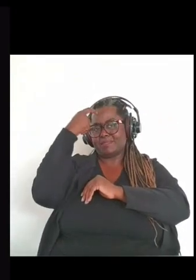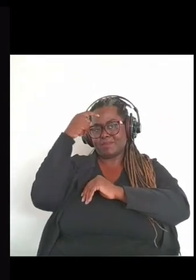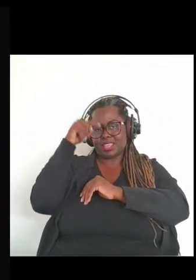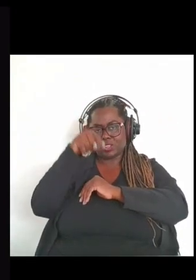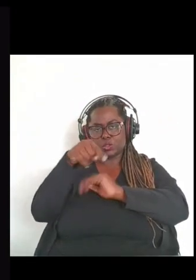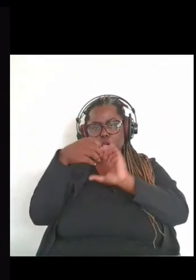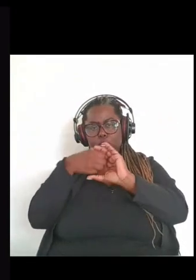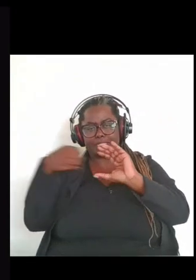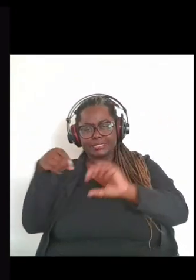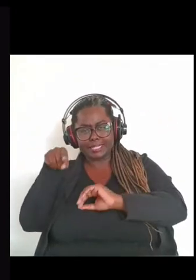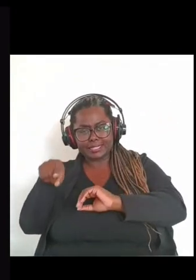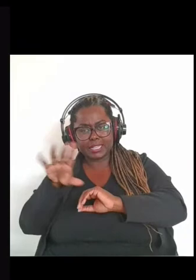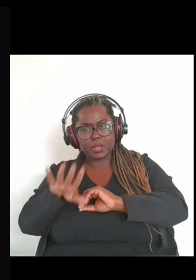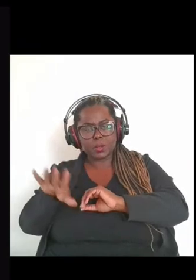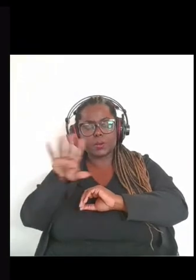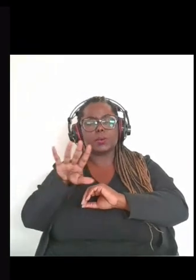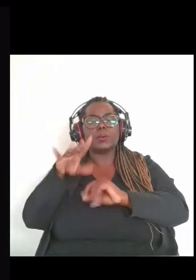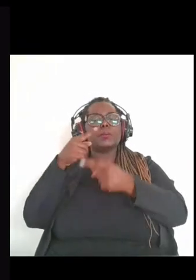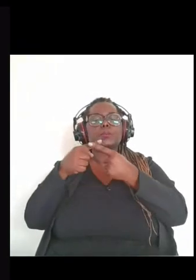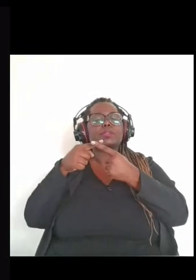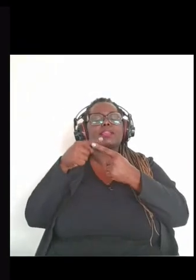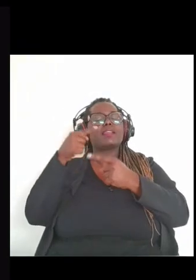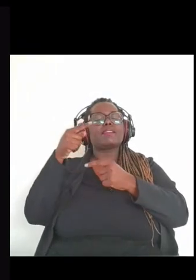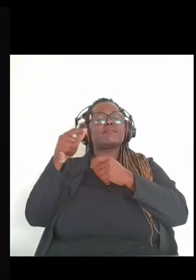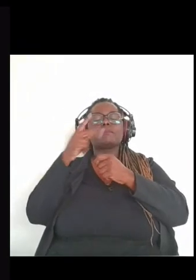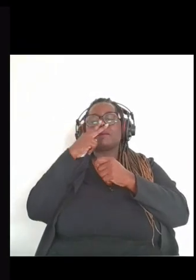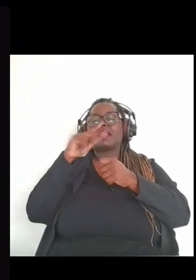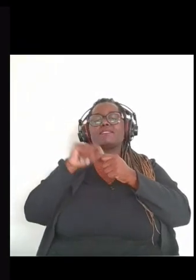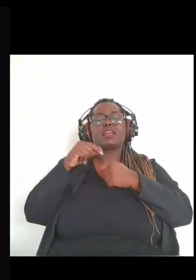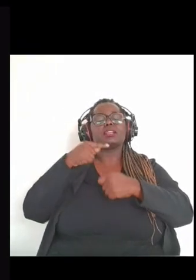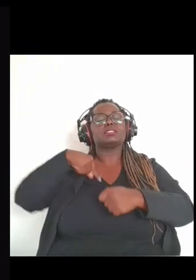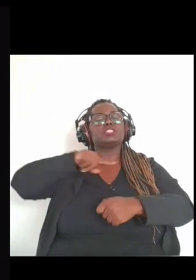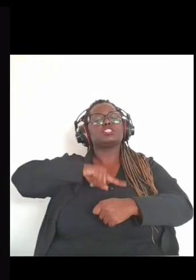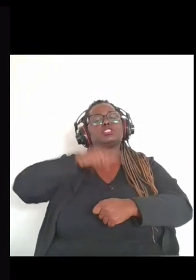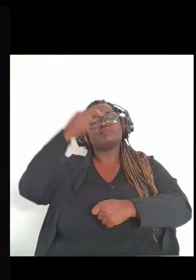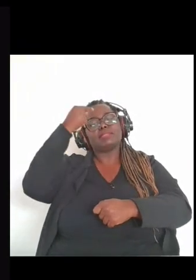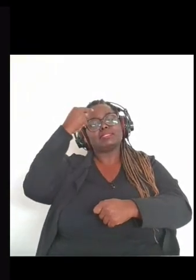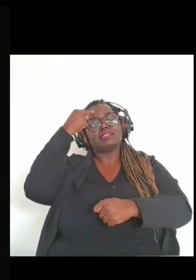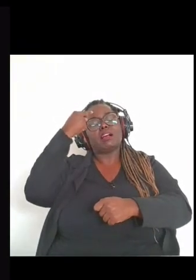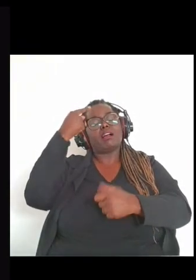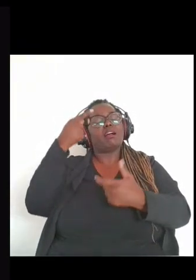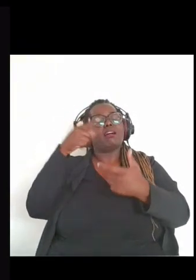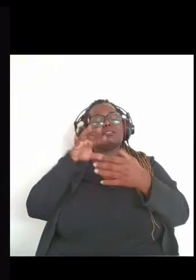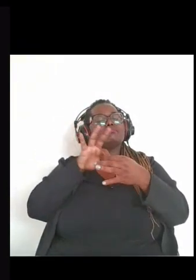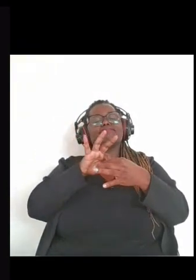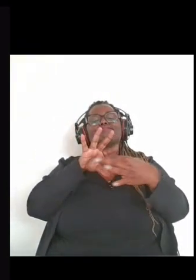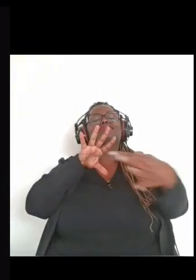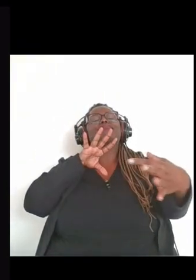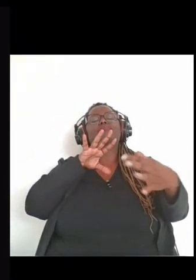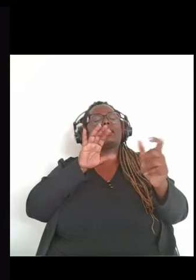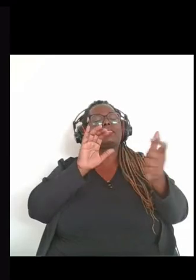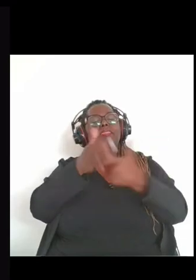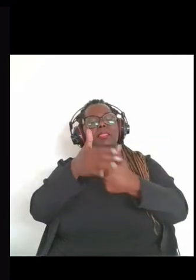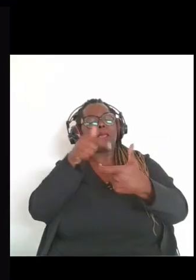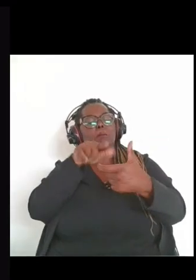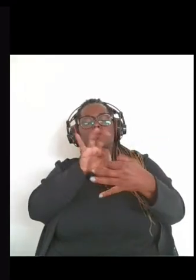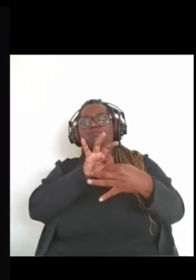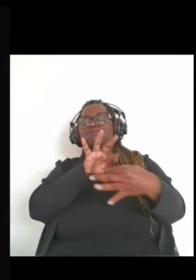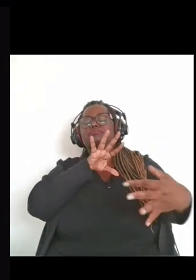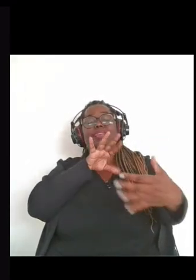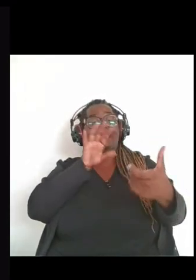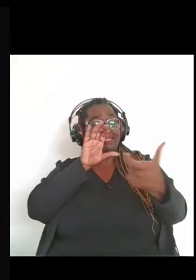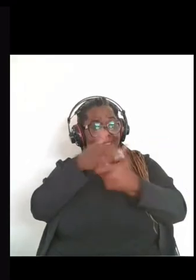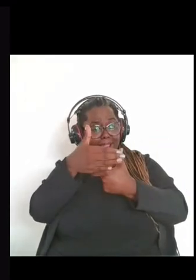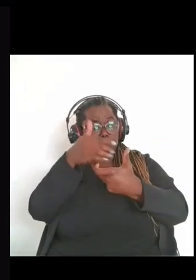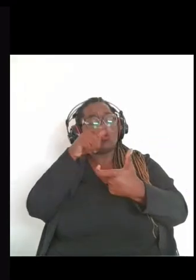from terms that can actually describe a whole room being um that